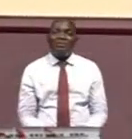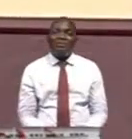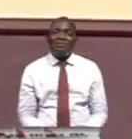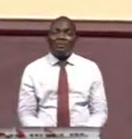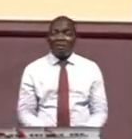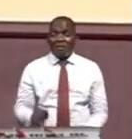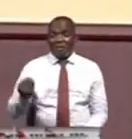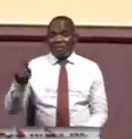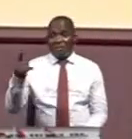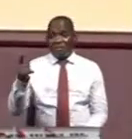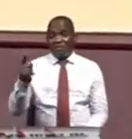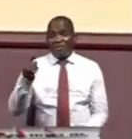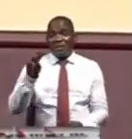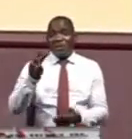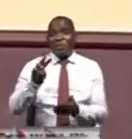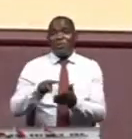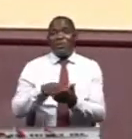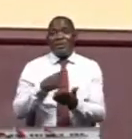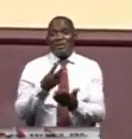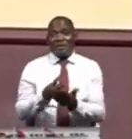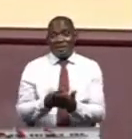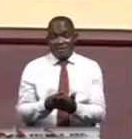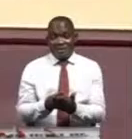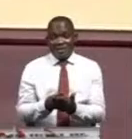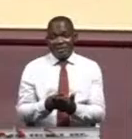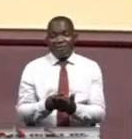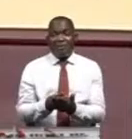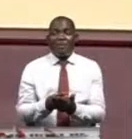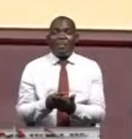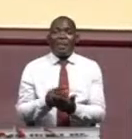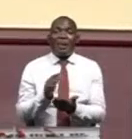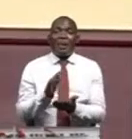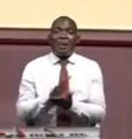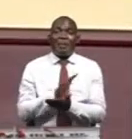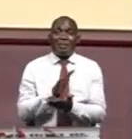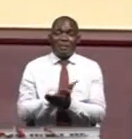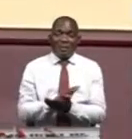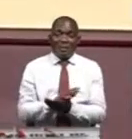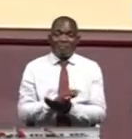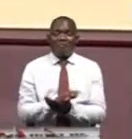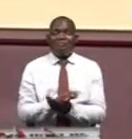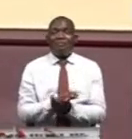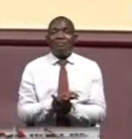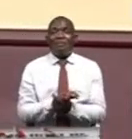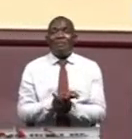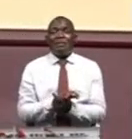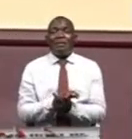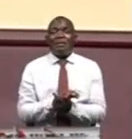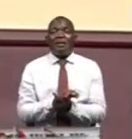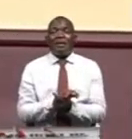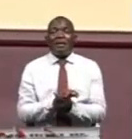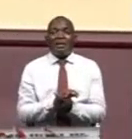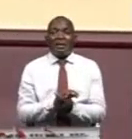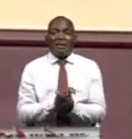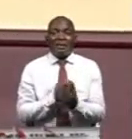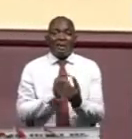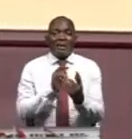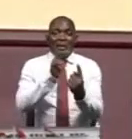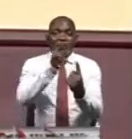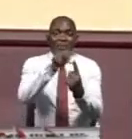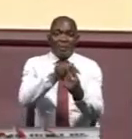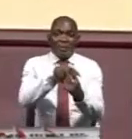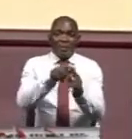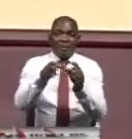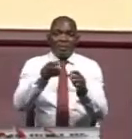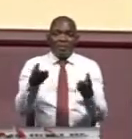the first witness of the petitioner appeared before this court